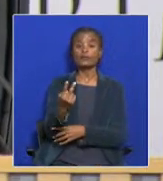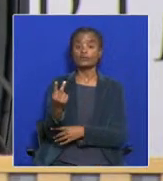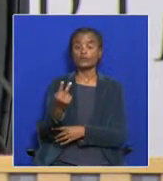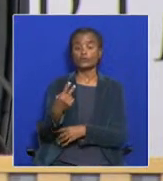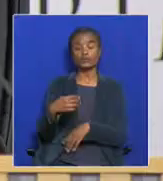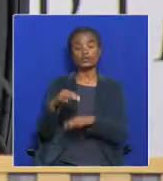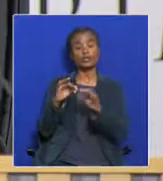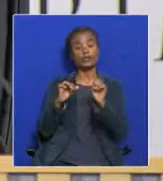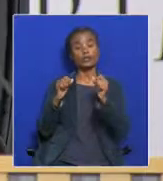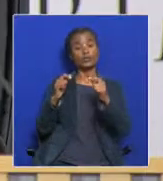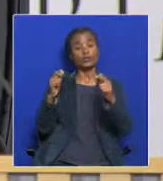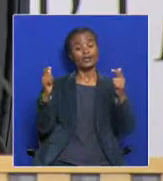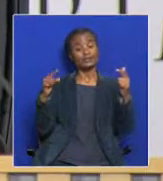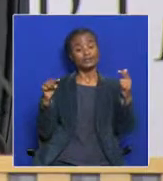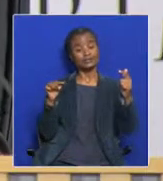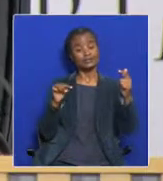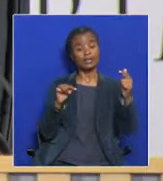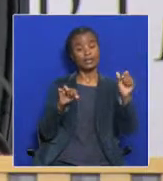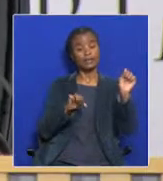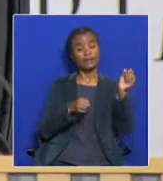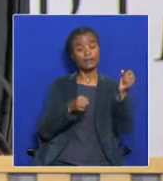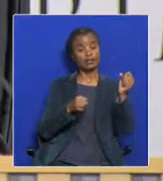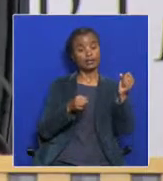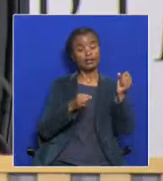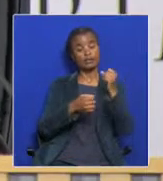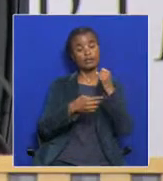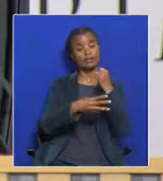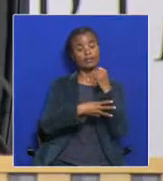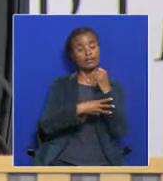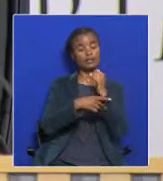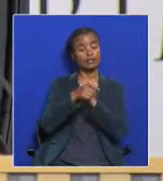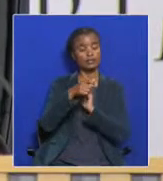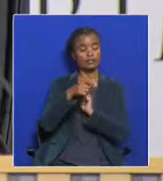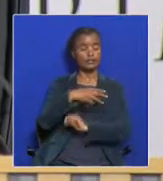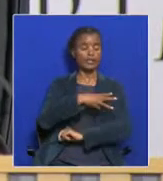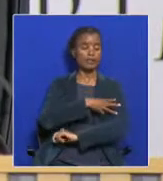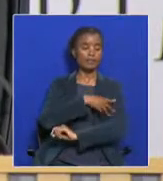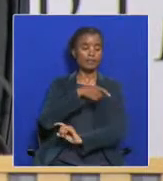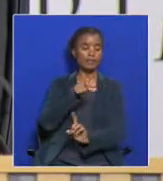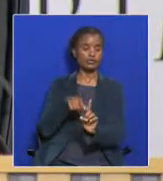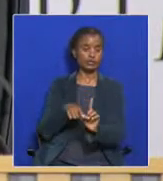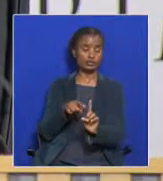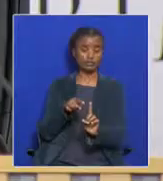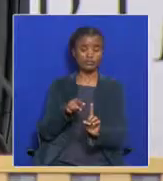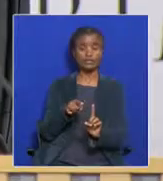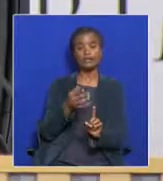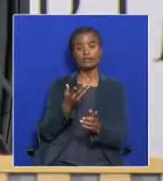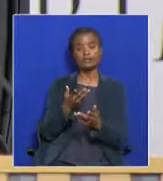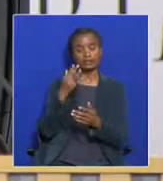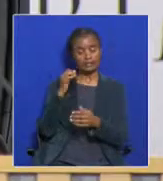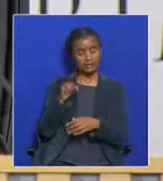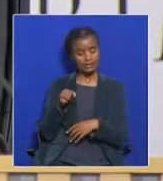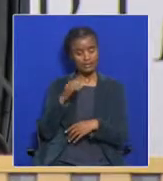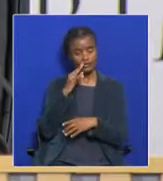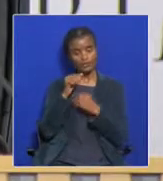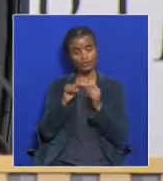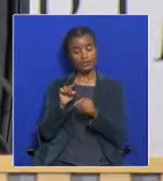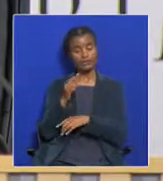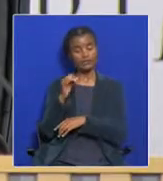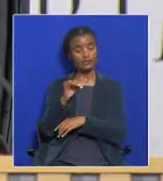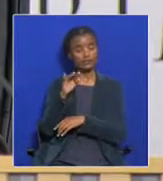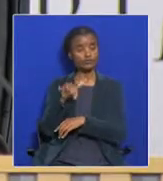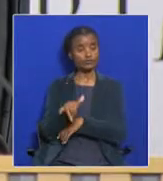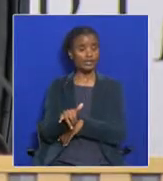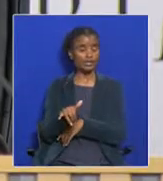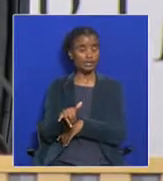where I'm not sure how it came about, but yes, she talks about the 1st of July. So now it's the narrative of